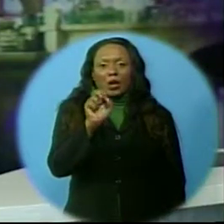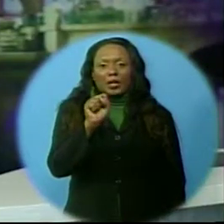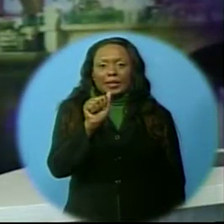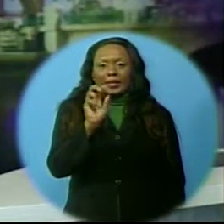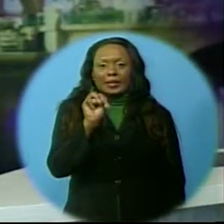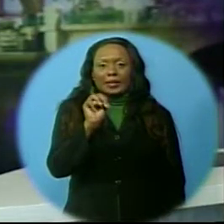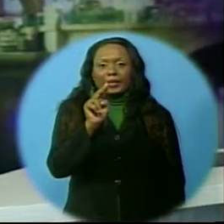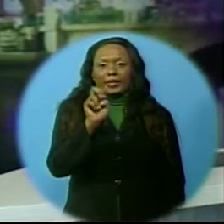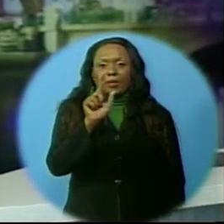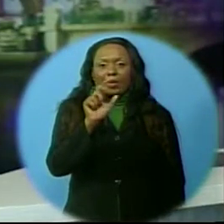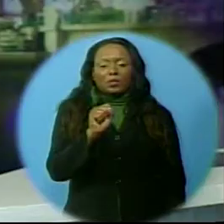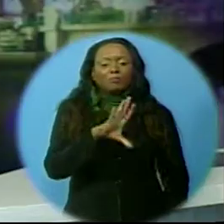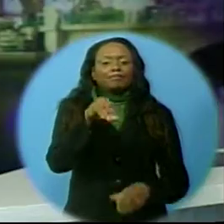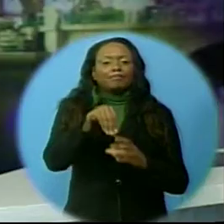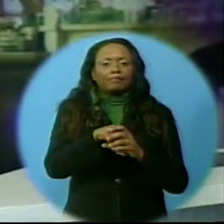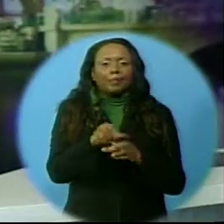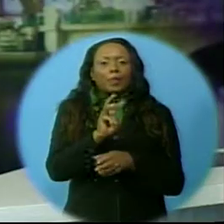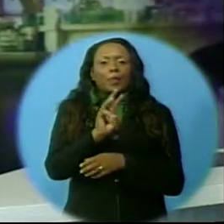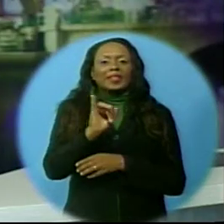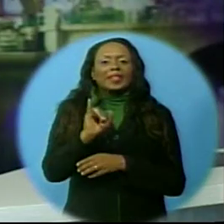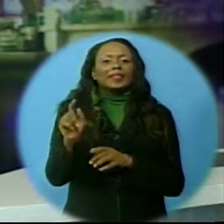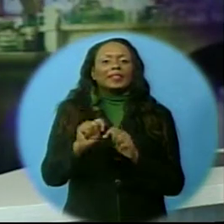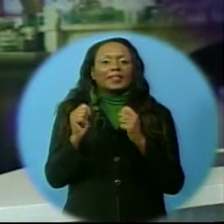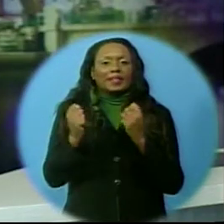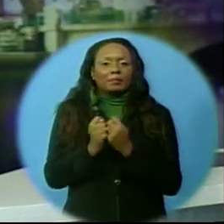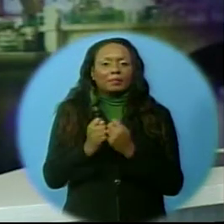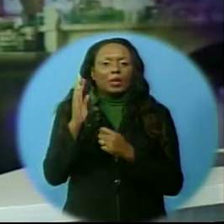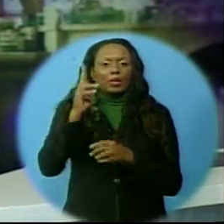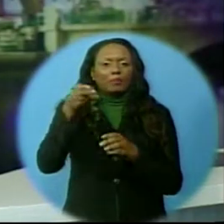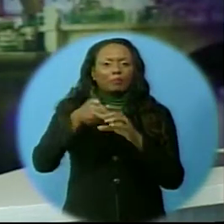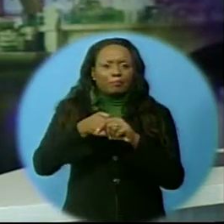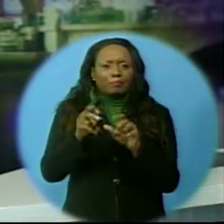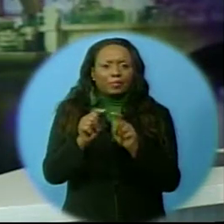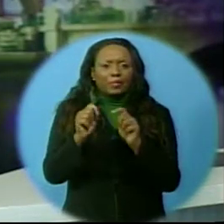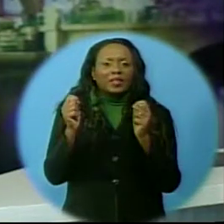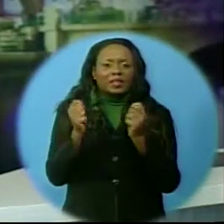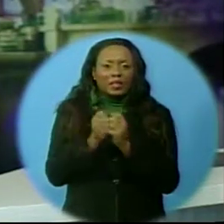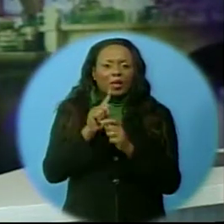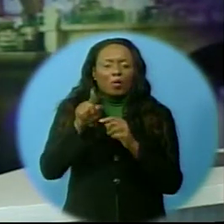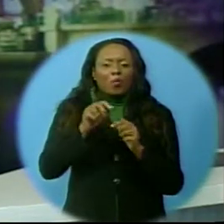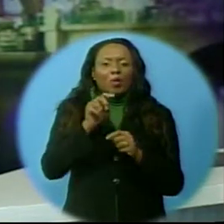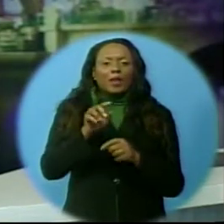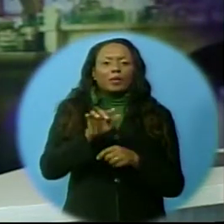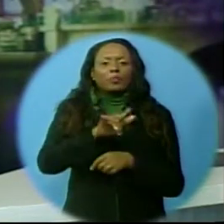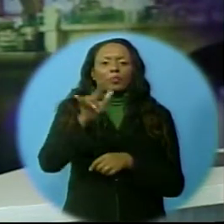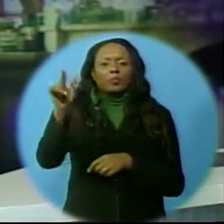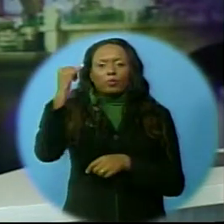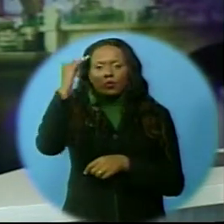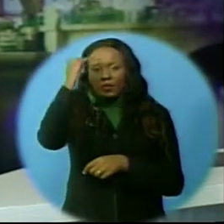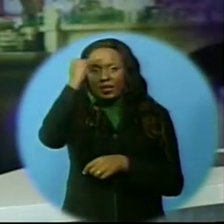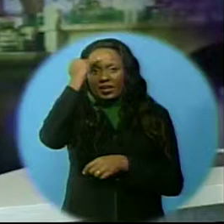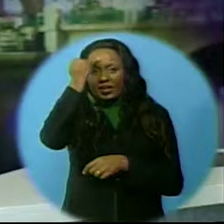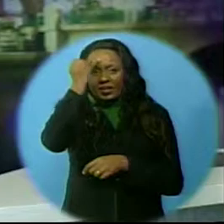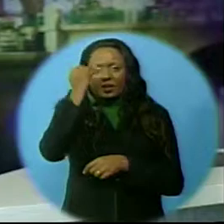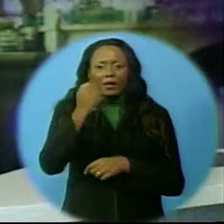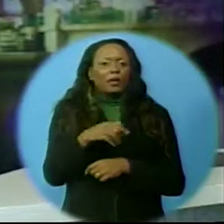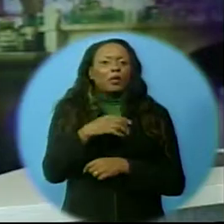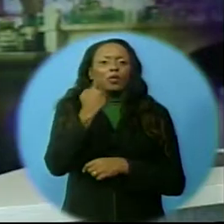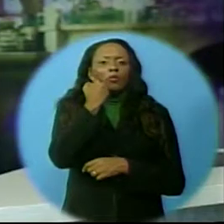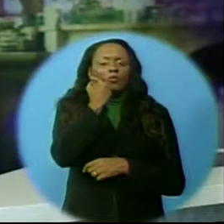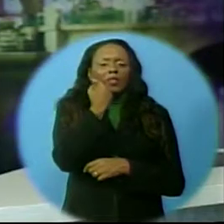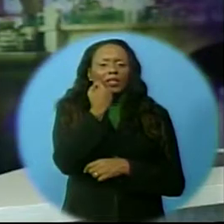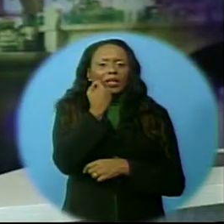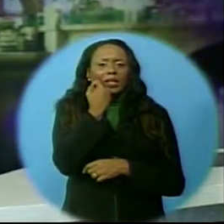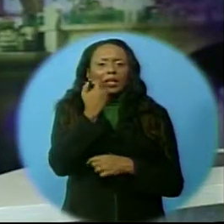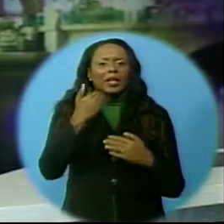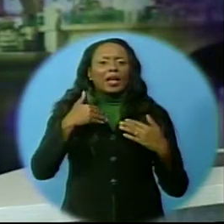favor Marlon Samuels is back in the West Indies setup. Samuels will rejoin the squad for the upcoming tour of India after a